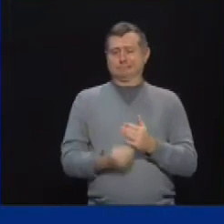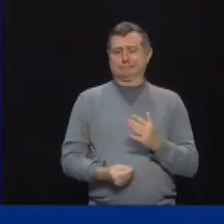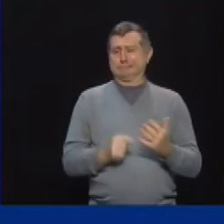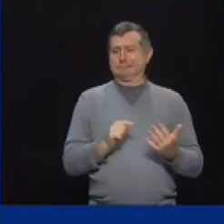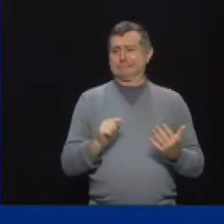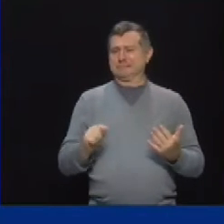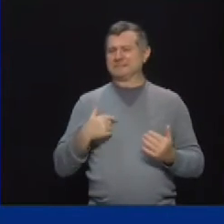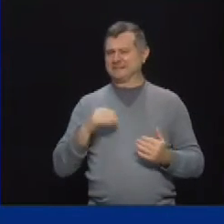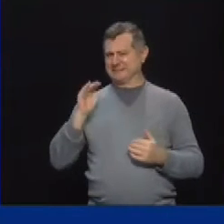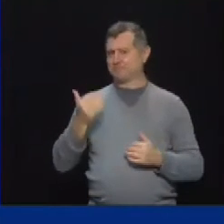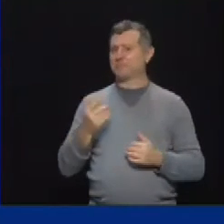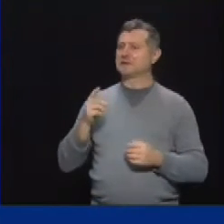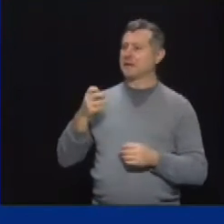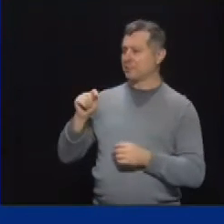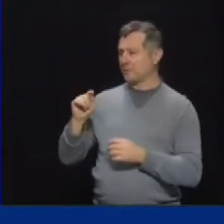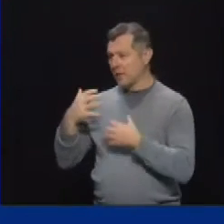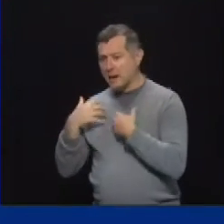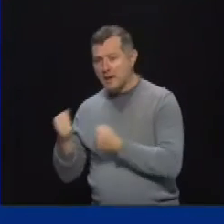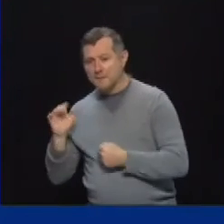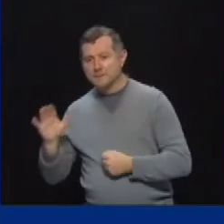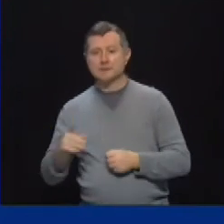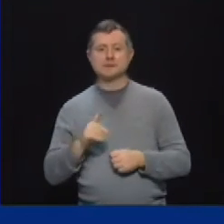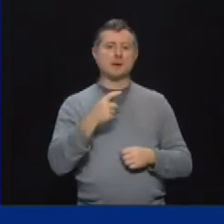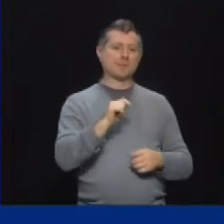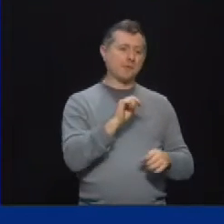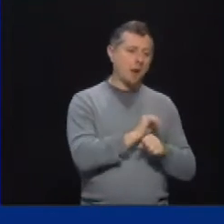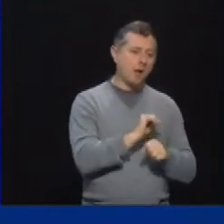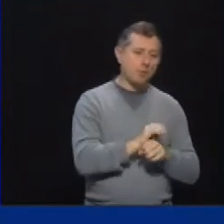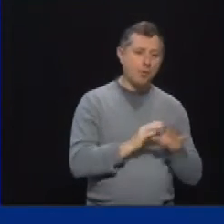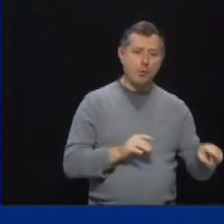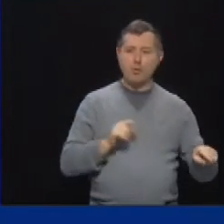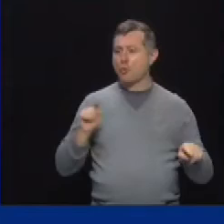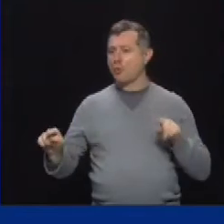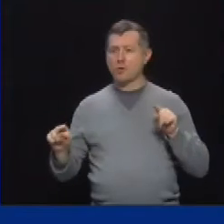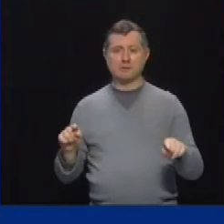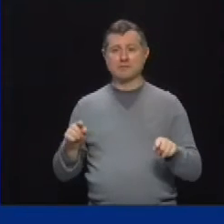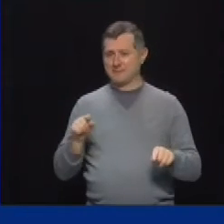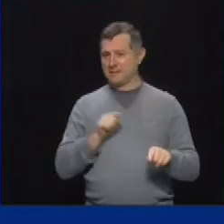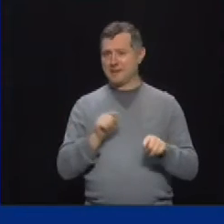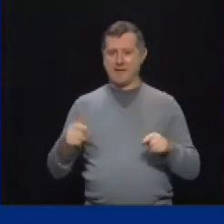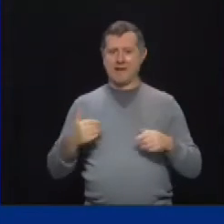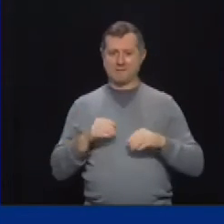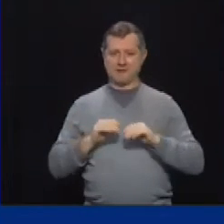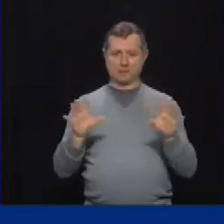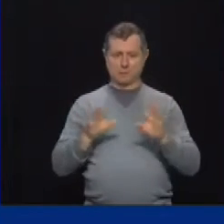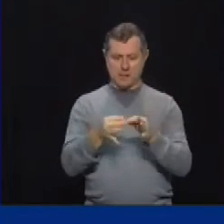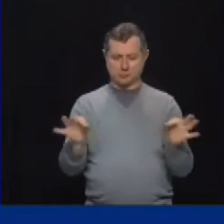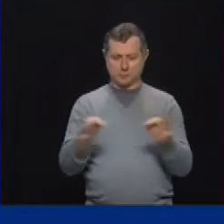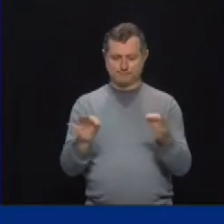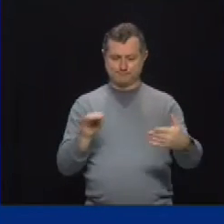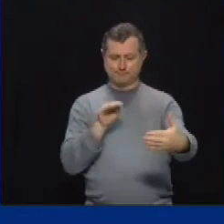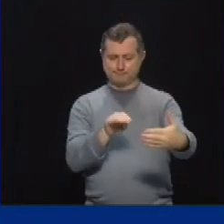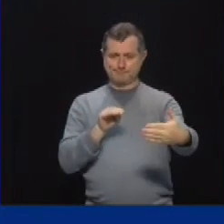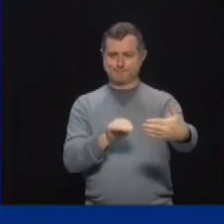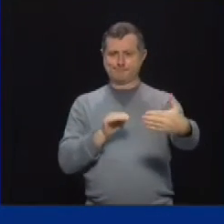Health execute the necessary language to identify that this is going to go forward. That's all that was missing. So there has